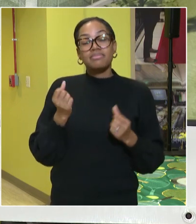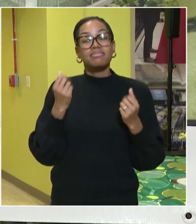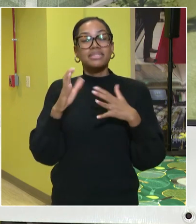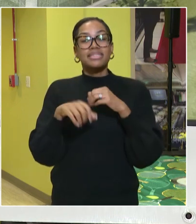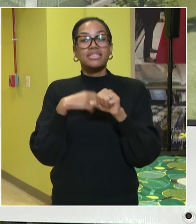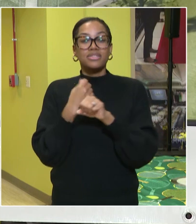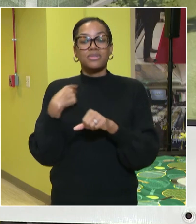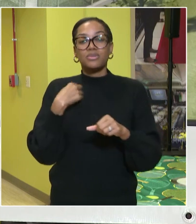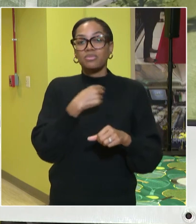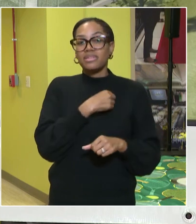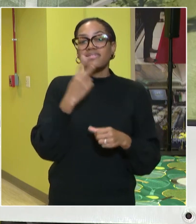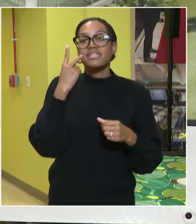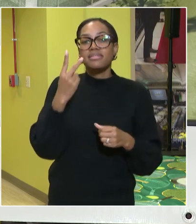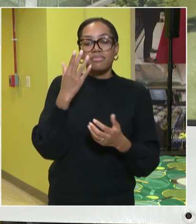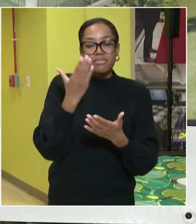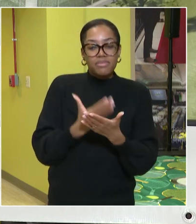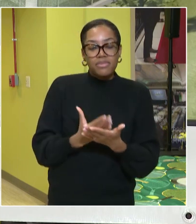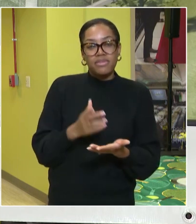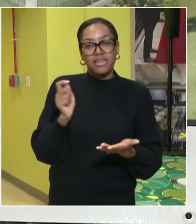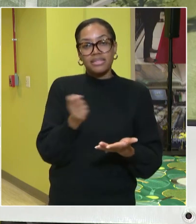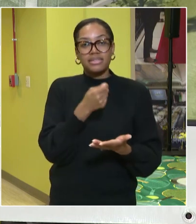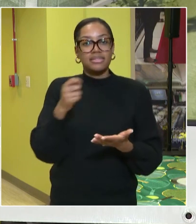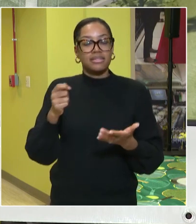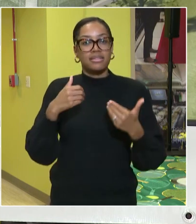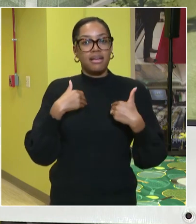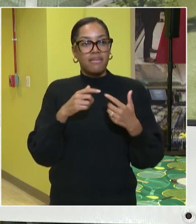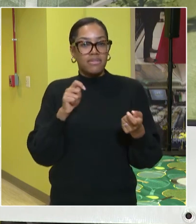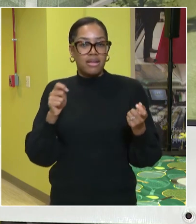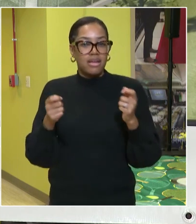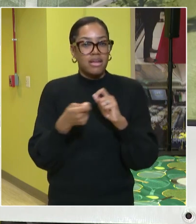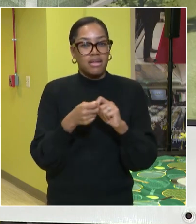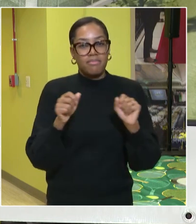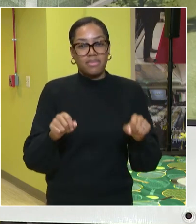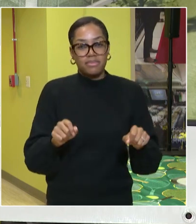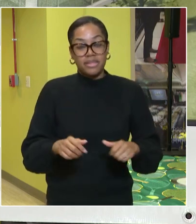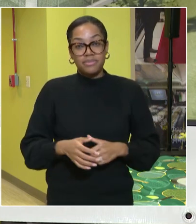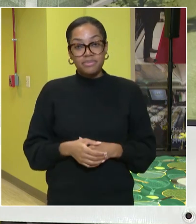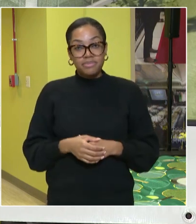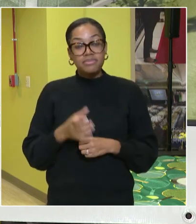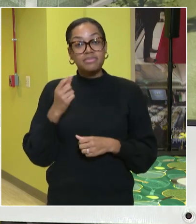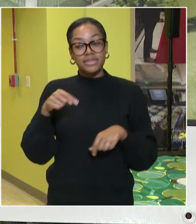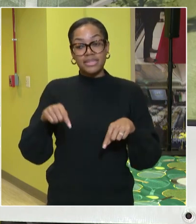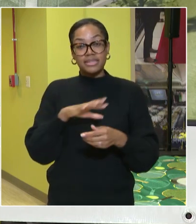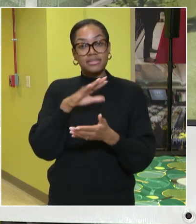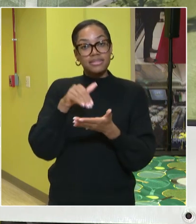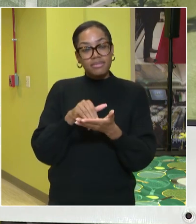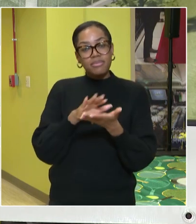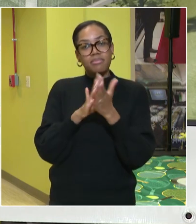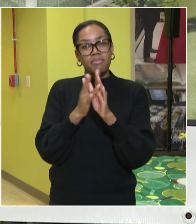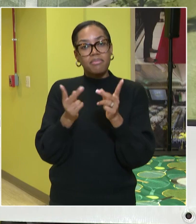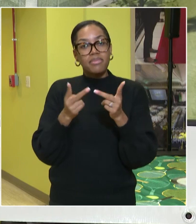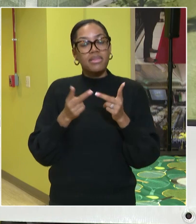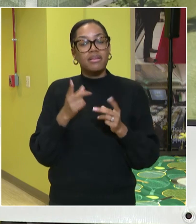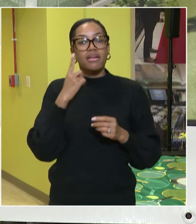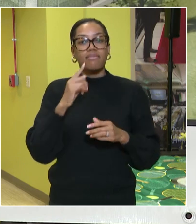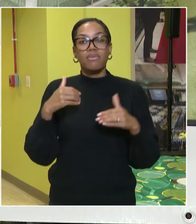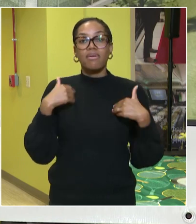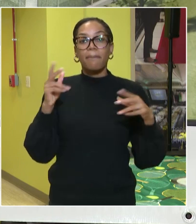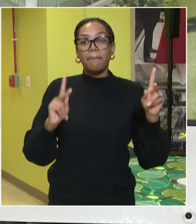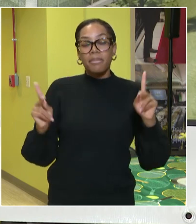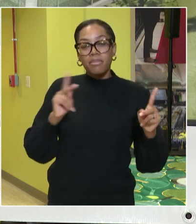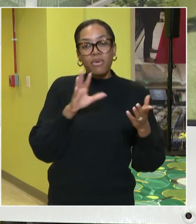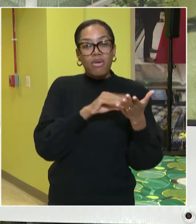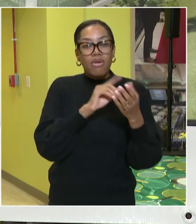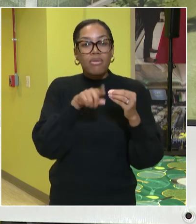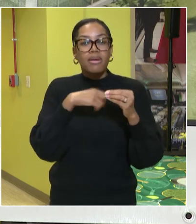transformative power of tennis. Beyond the court, it has served as a hub where young people learn discipline, teamwork, and the values that will